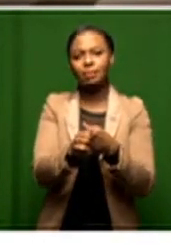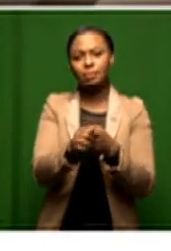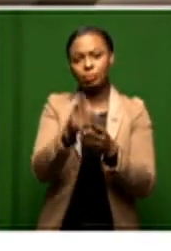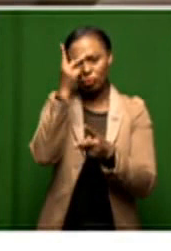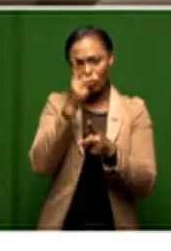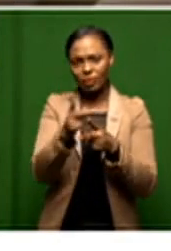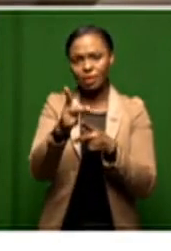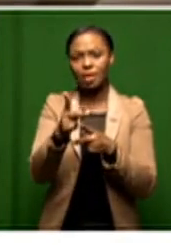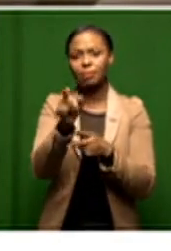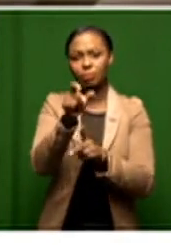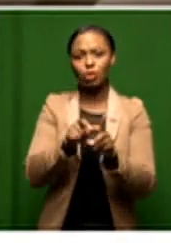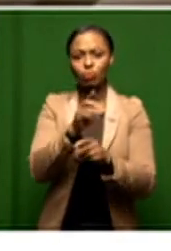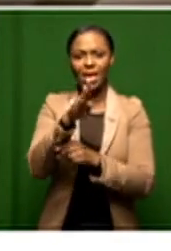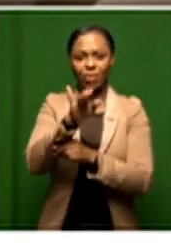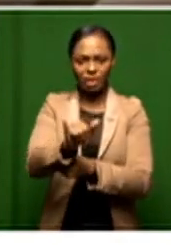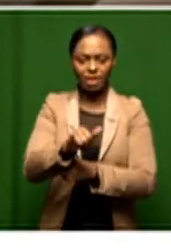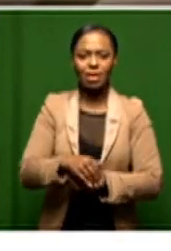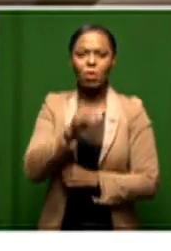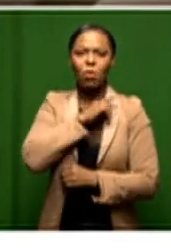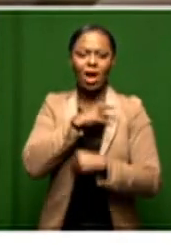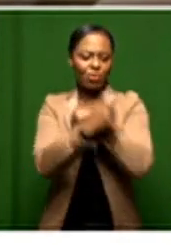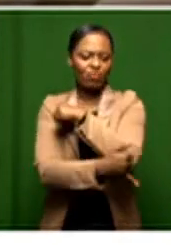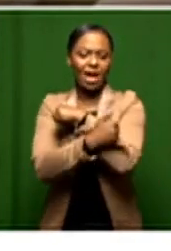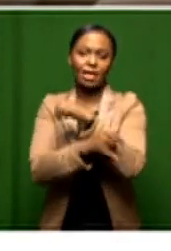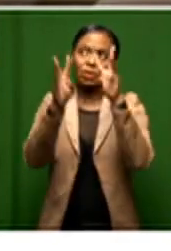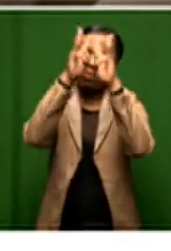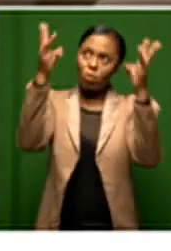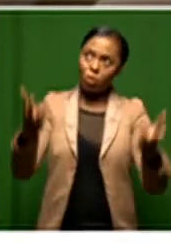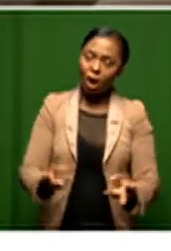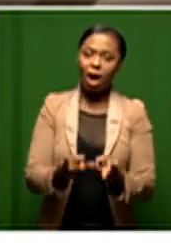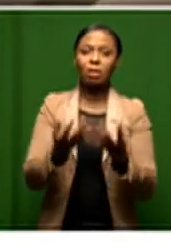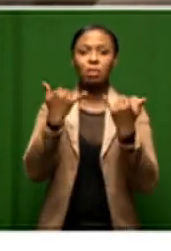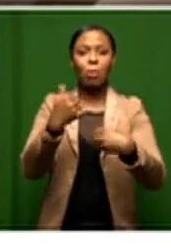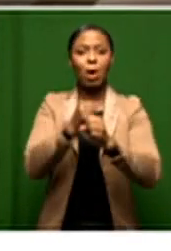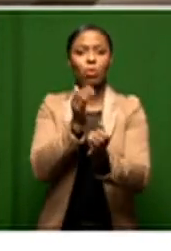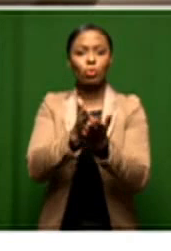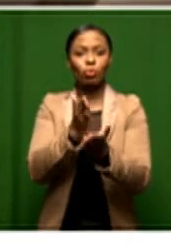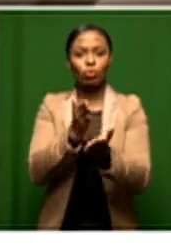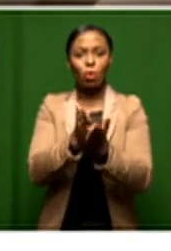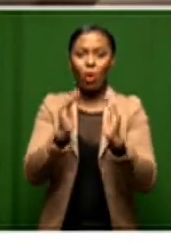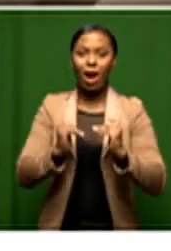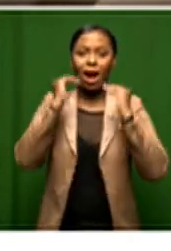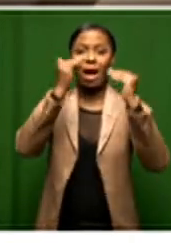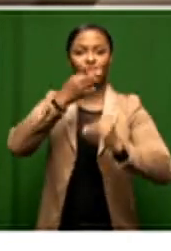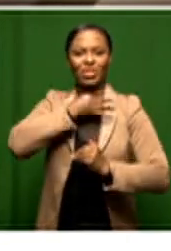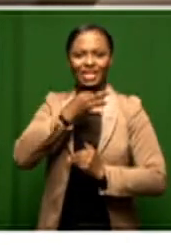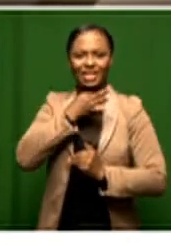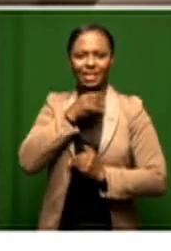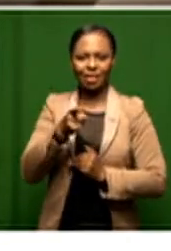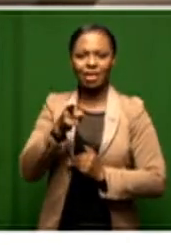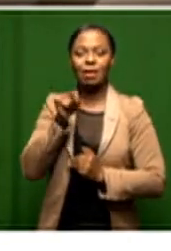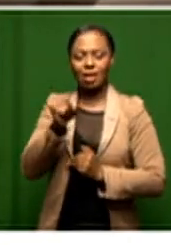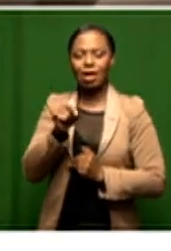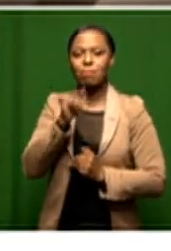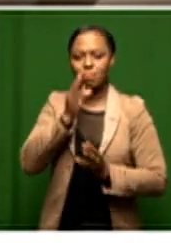course, it makes complete sense, and we're seeing countries across the world ensuring that higher-risk populations get the vaccine